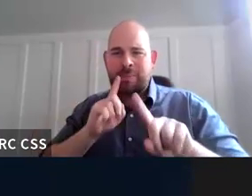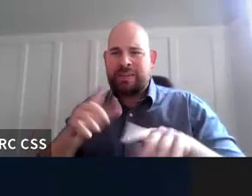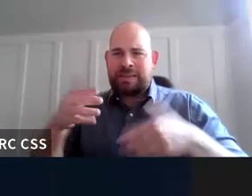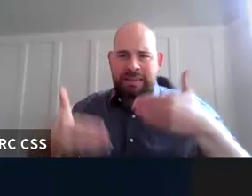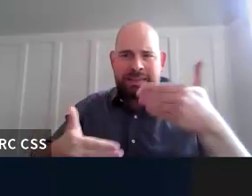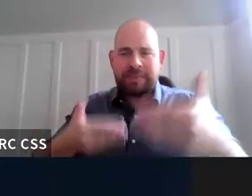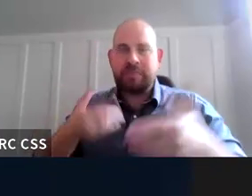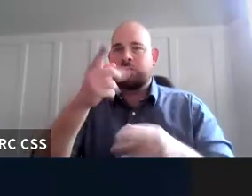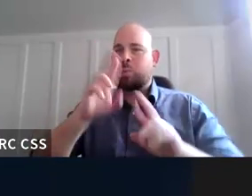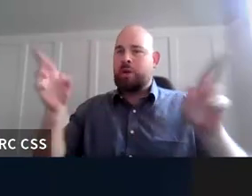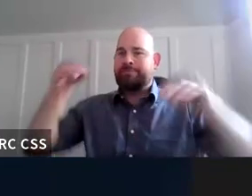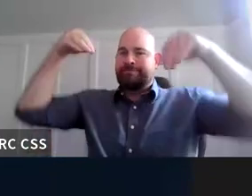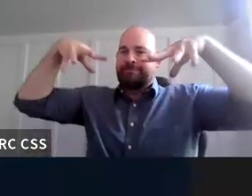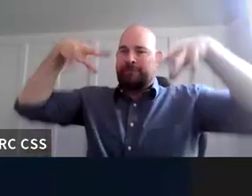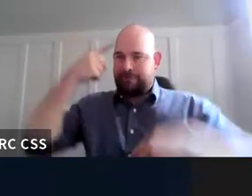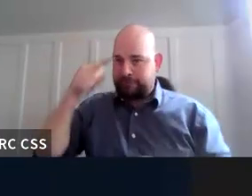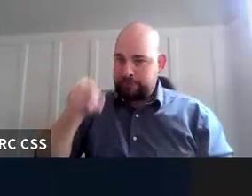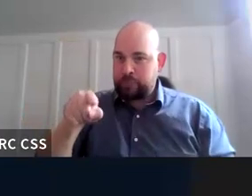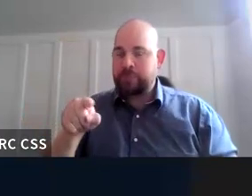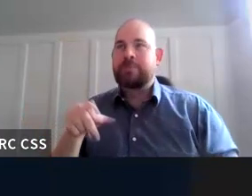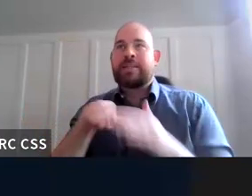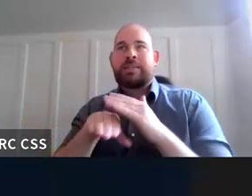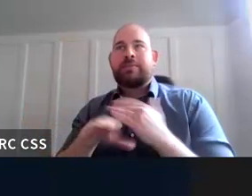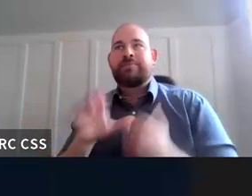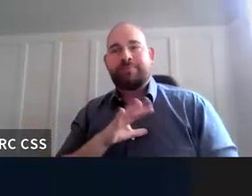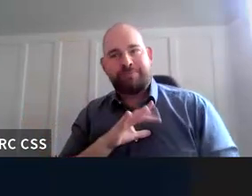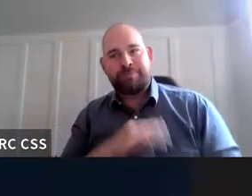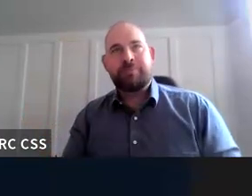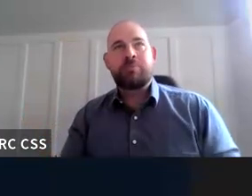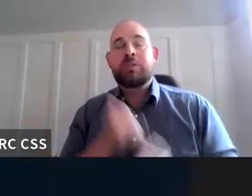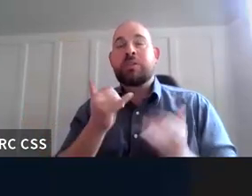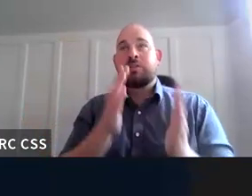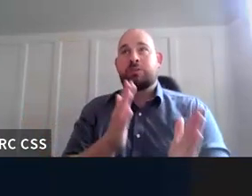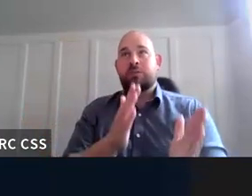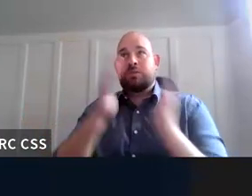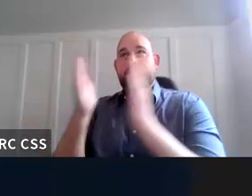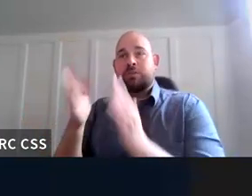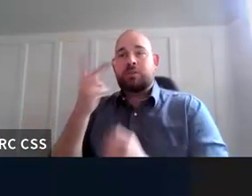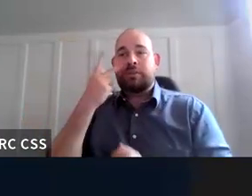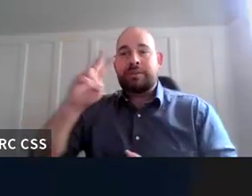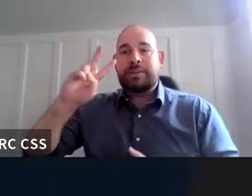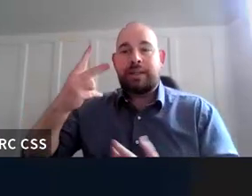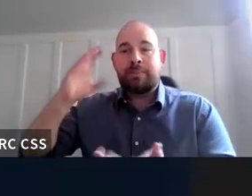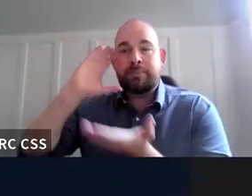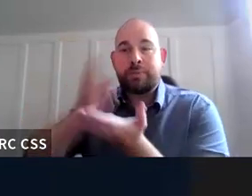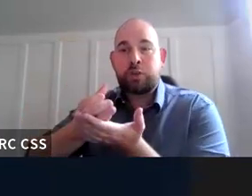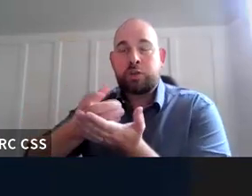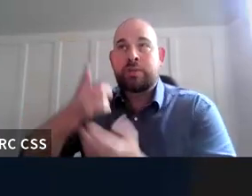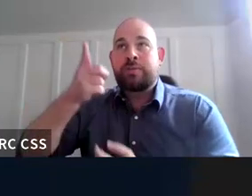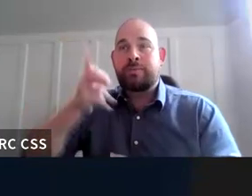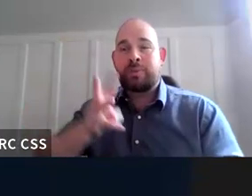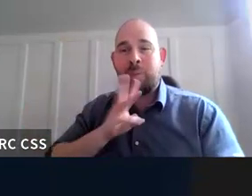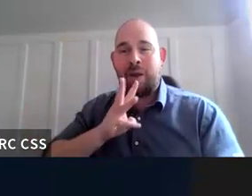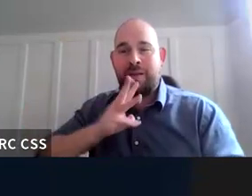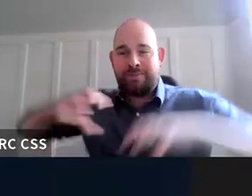movement issues, or there would be lights that you could use to access it, which was very cool. And